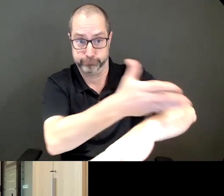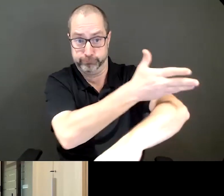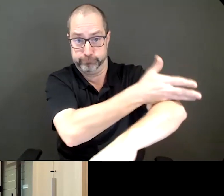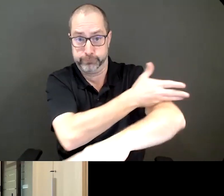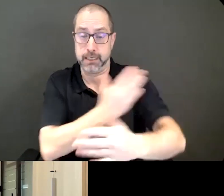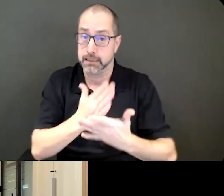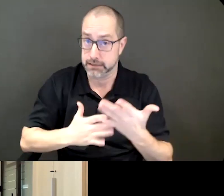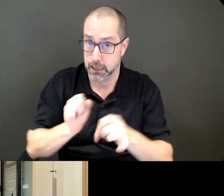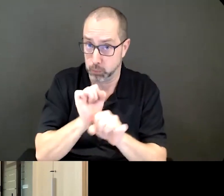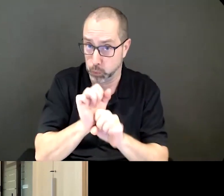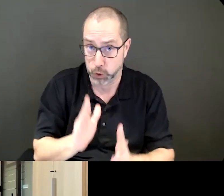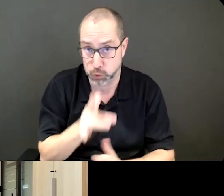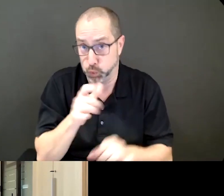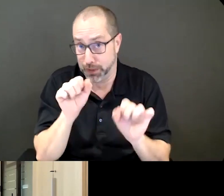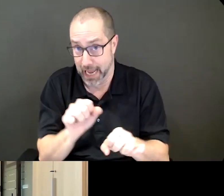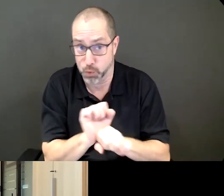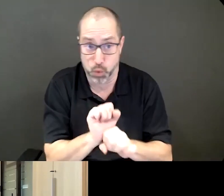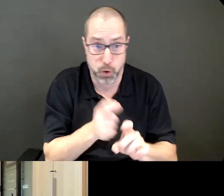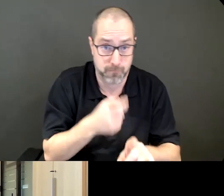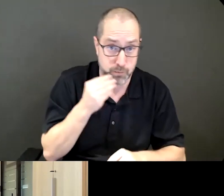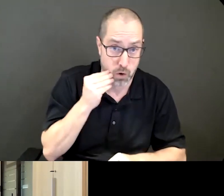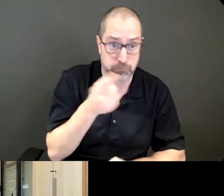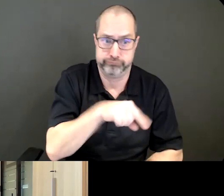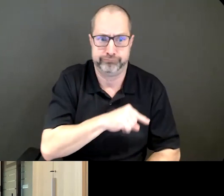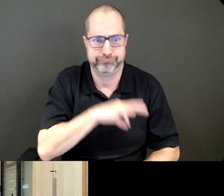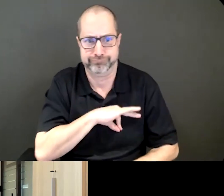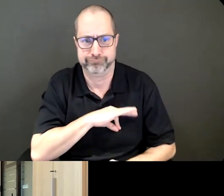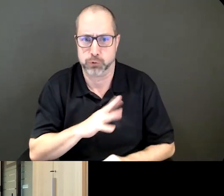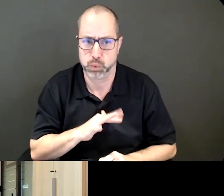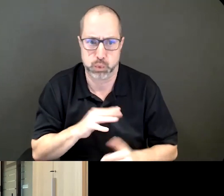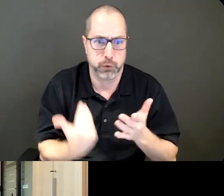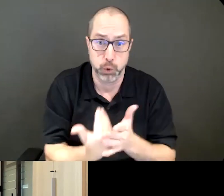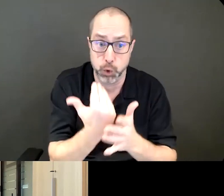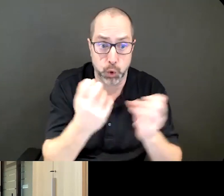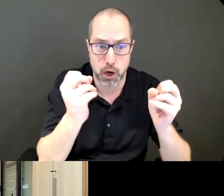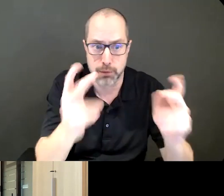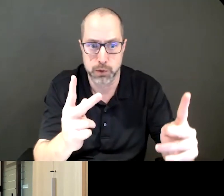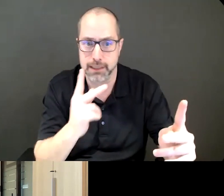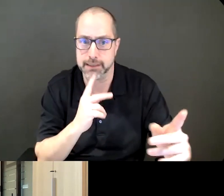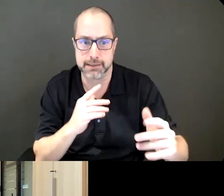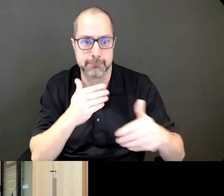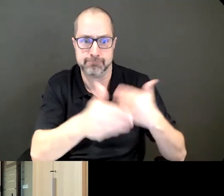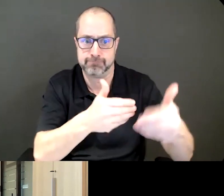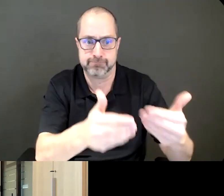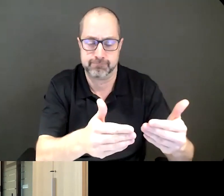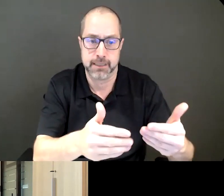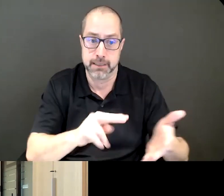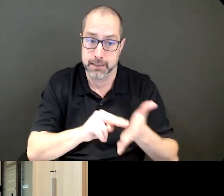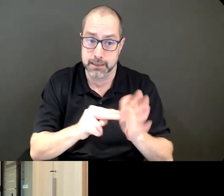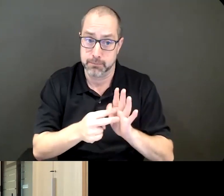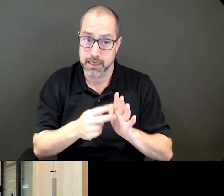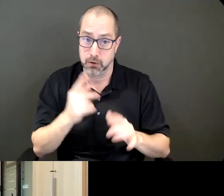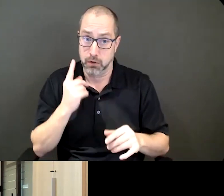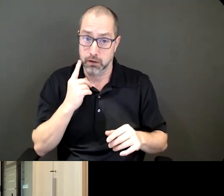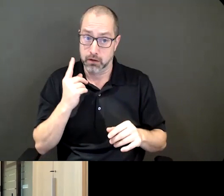types of workers that can work from home, I think there have been additional new opportunities that have come as a result of that. And we shouldn't negate